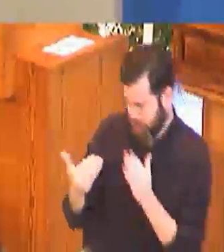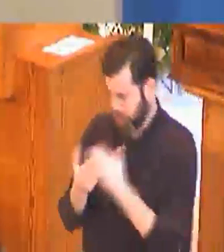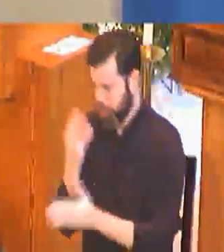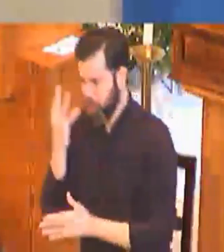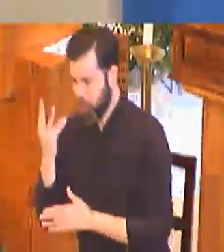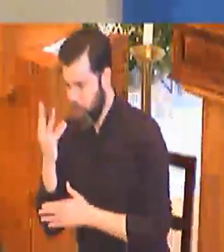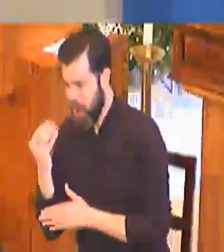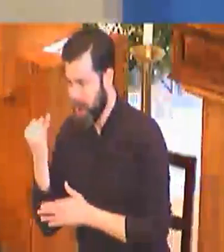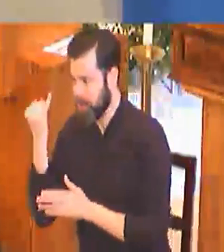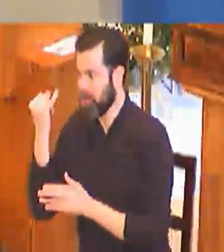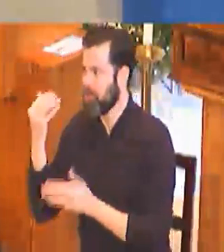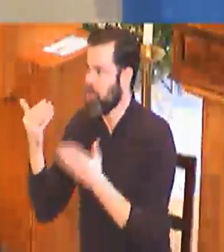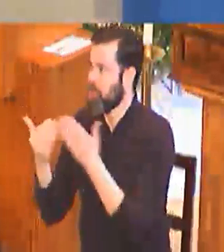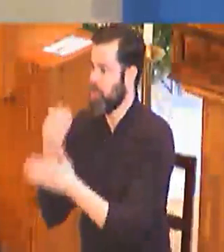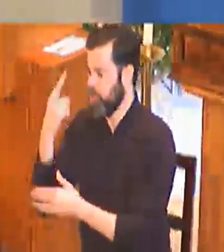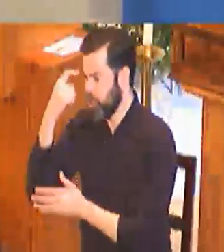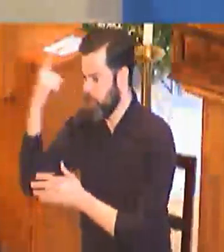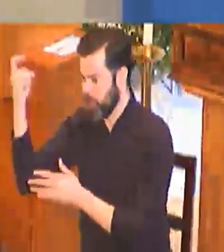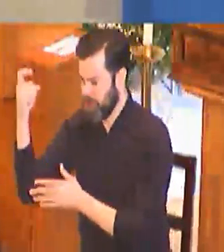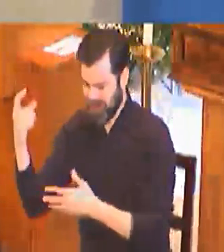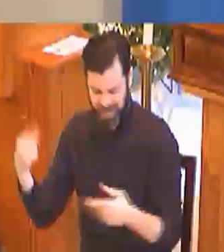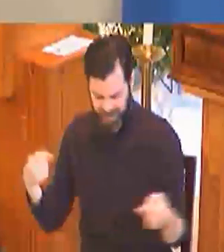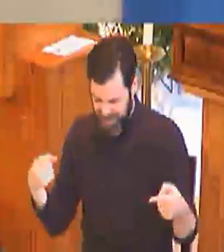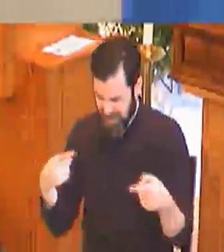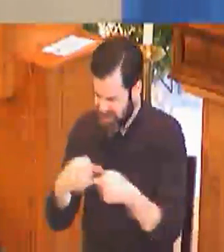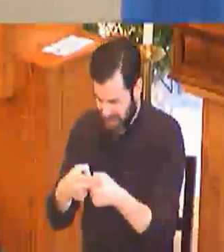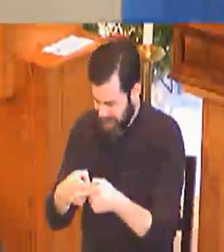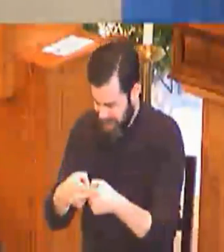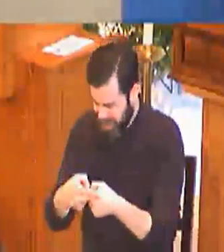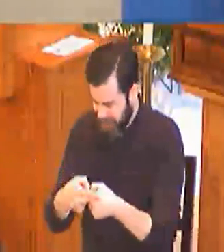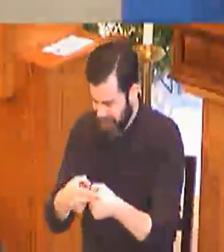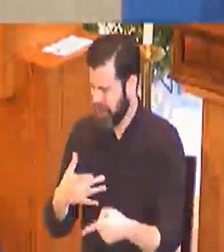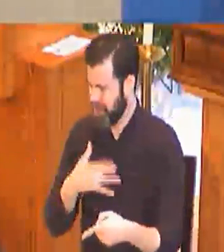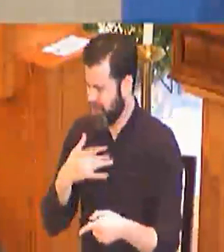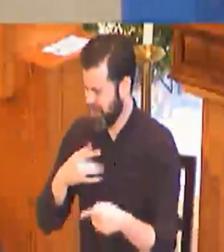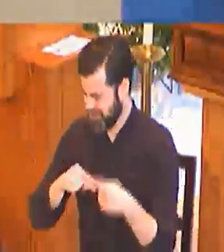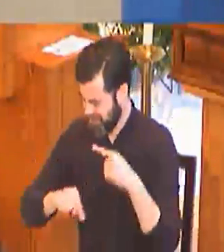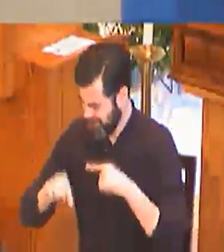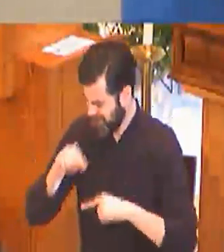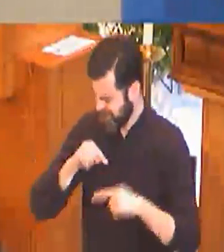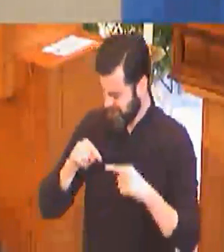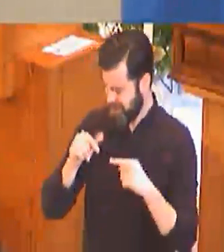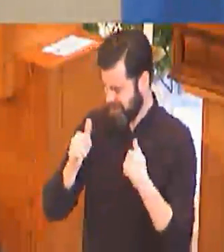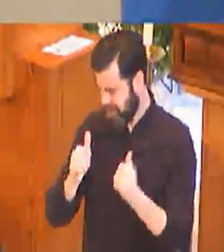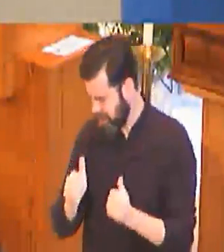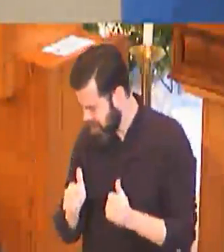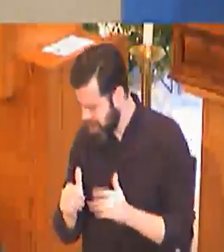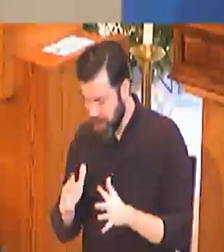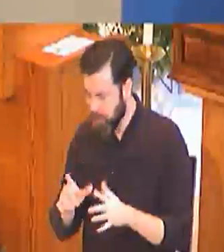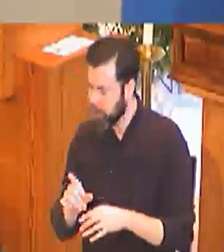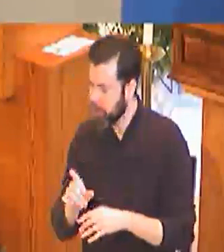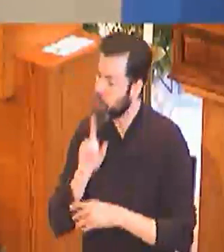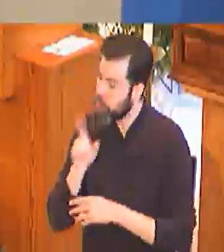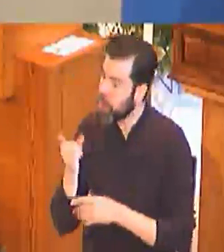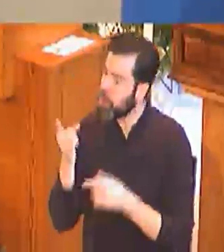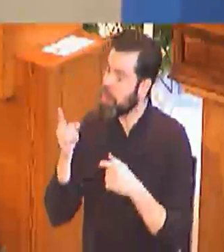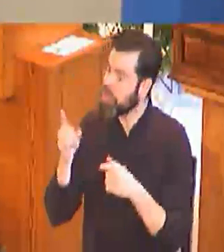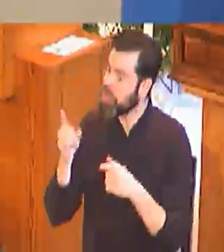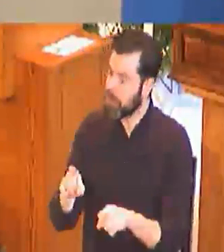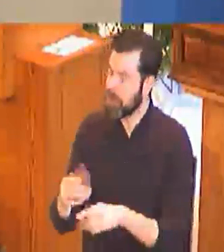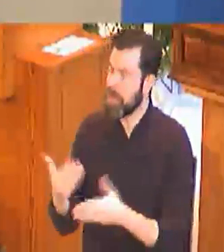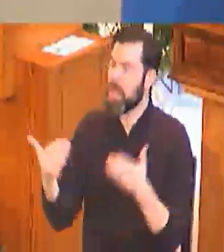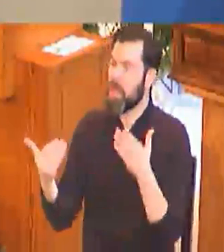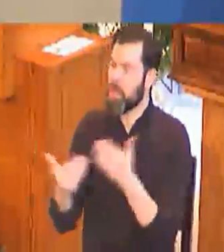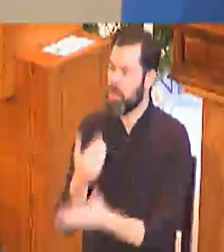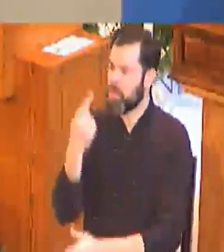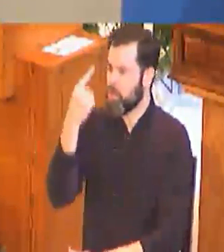into old wineskins. It feels as if we're moving backwards. When what's really happening is new thought